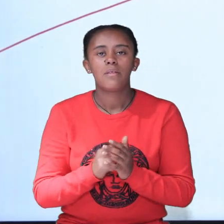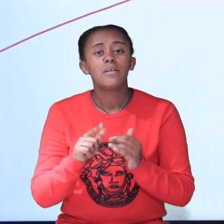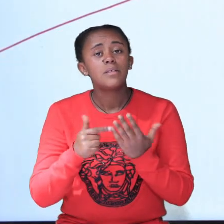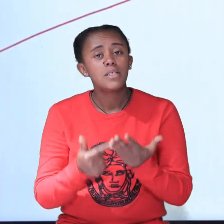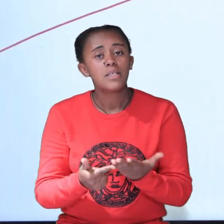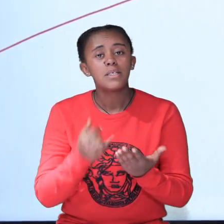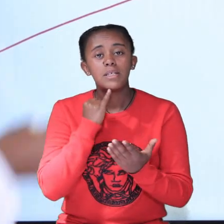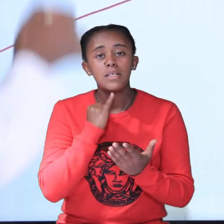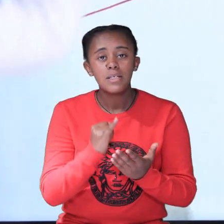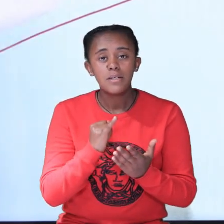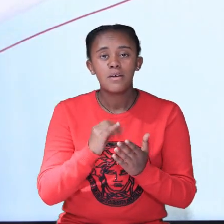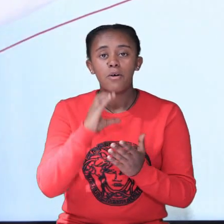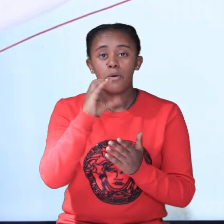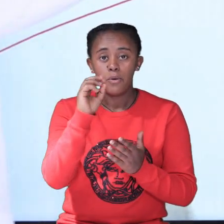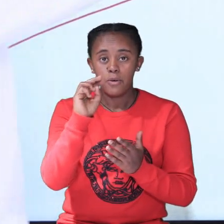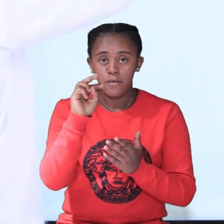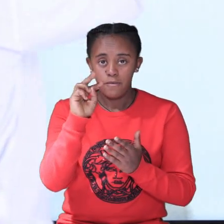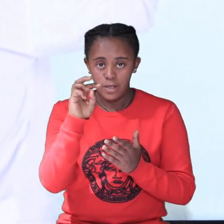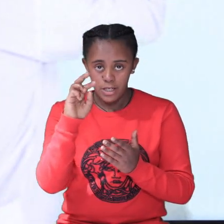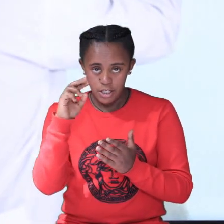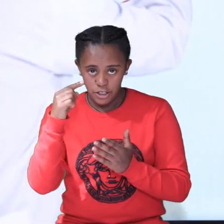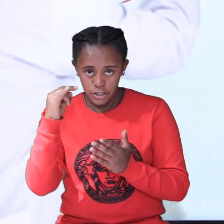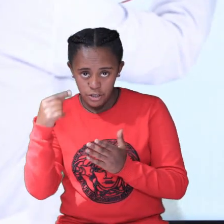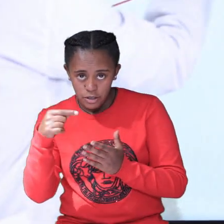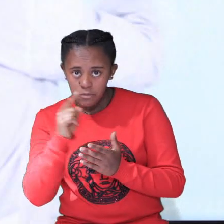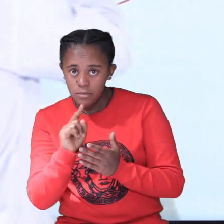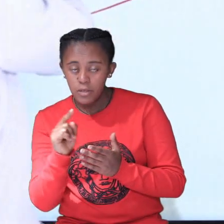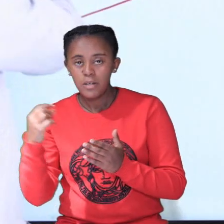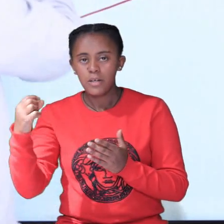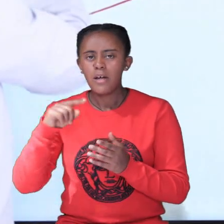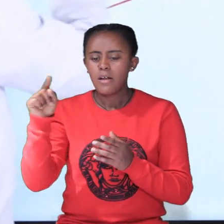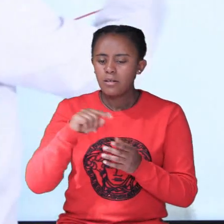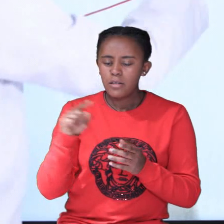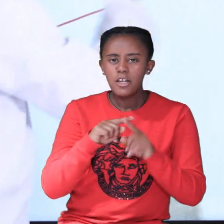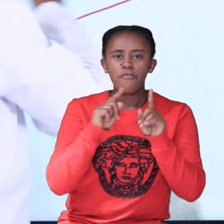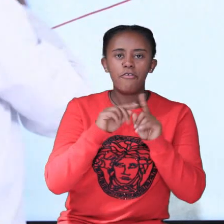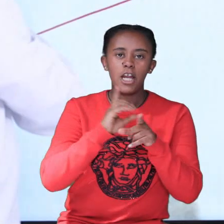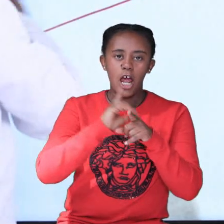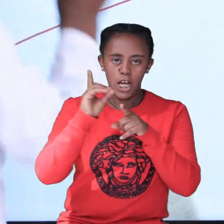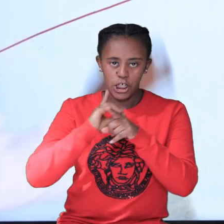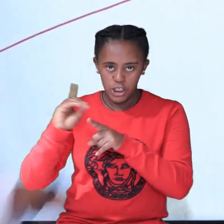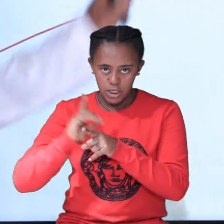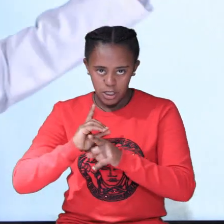So this rays comes from different direction,